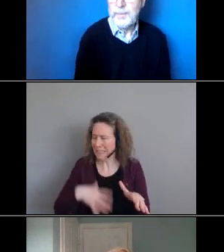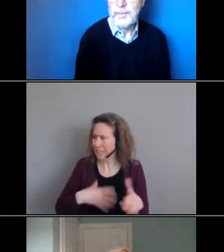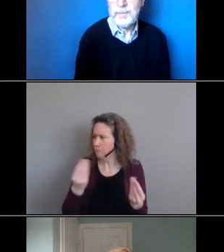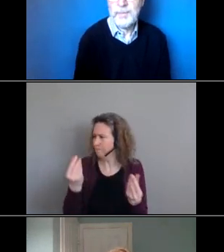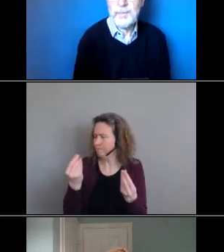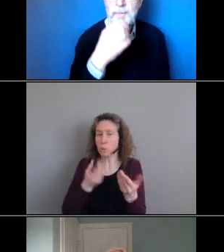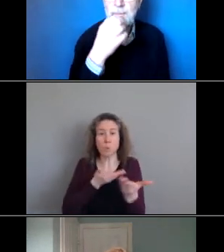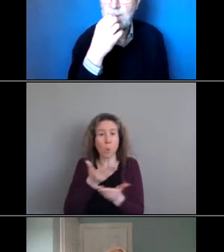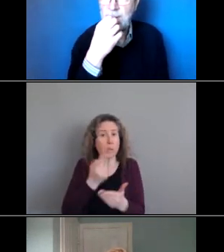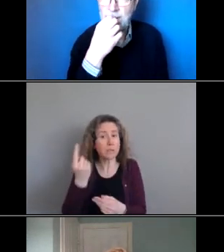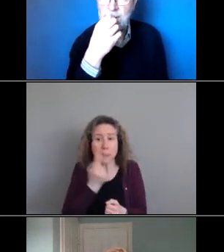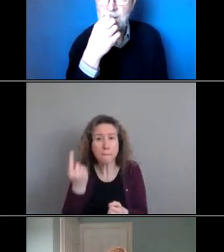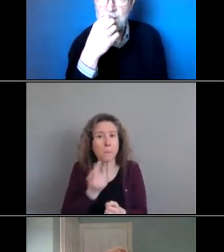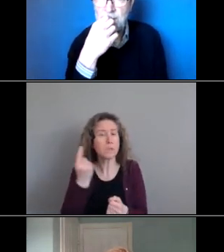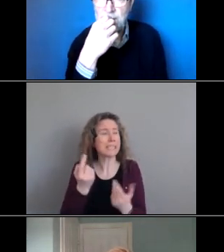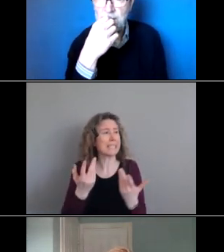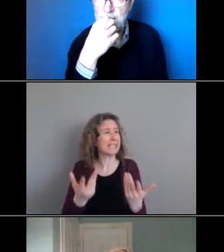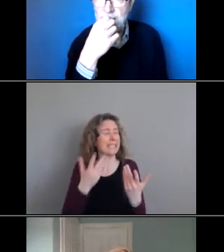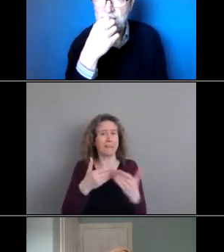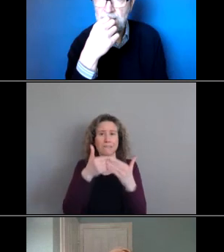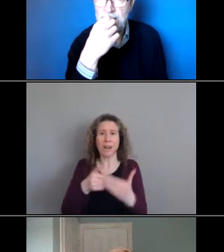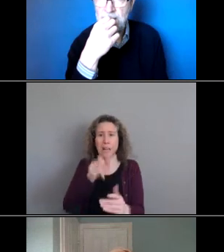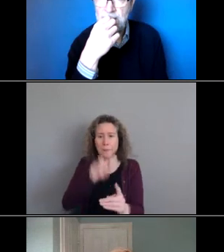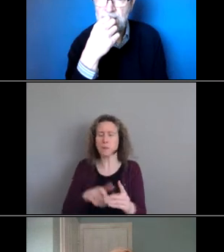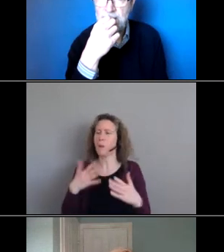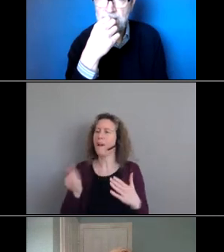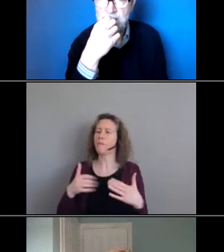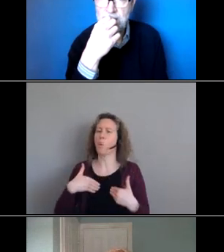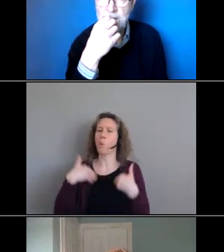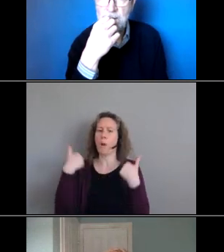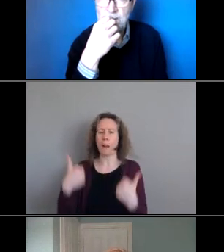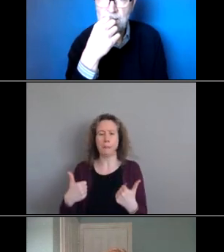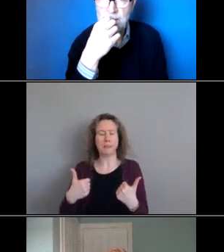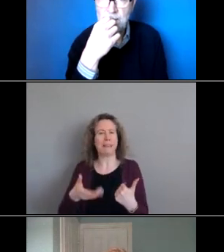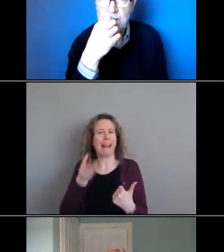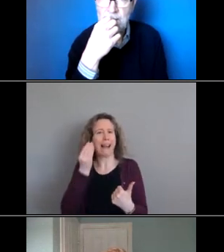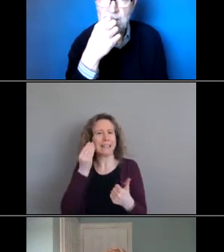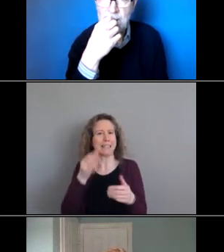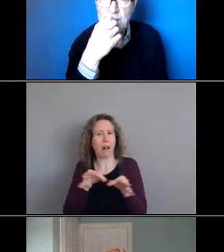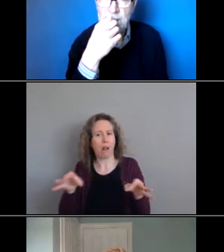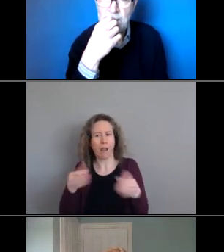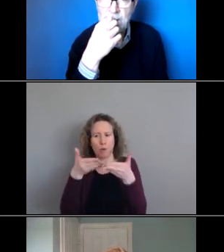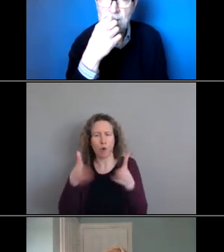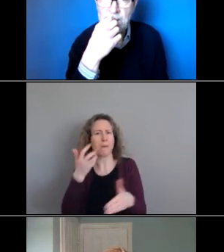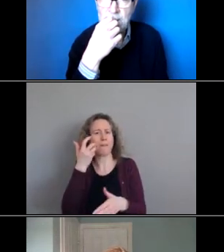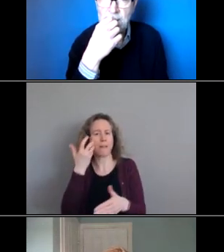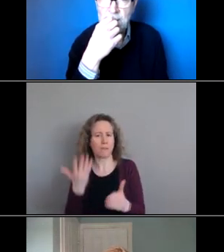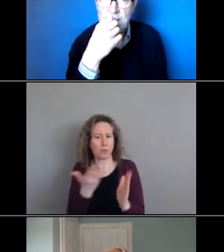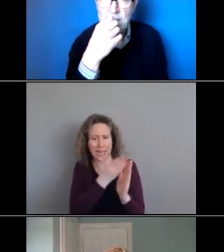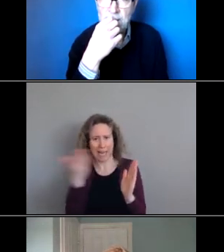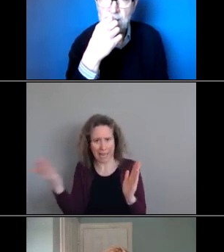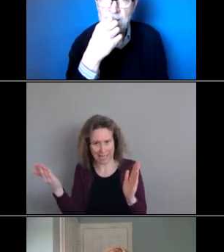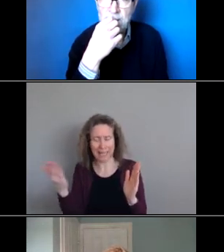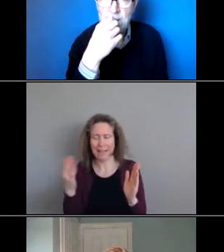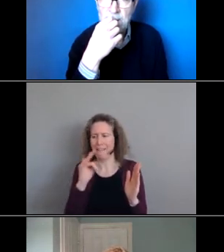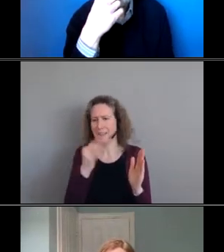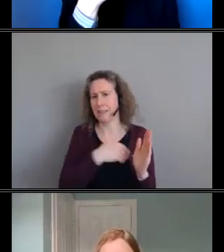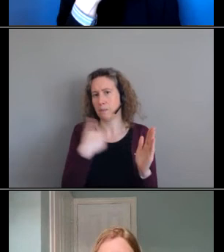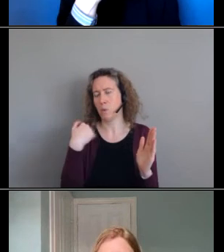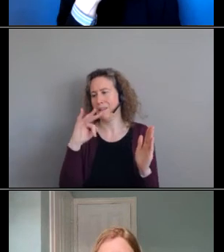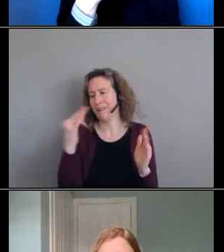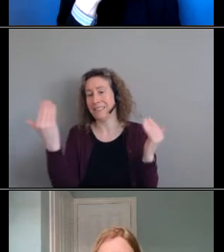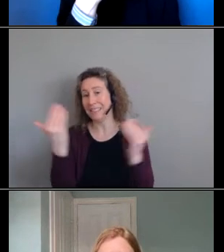just a friendly ear to listen, then we have the Wellbeing and Listening line that's open Monday to Friday, 8 AM to 8 PM here in the UK. That's a